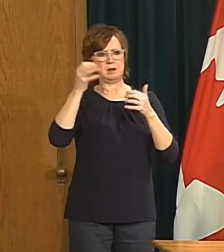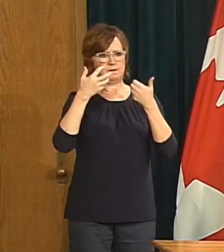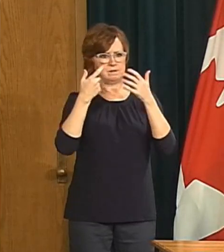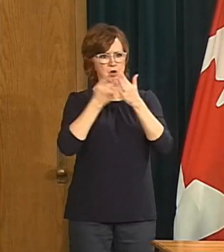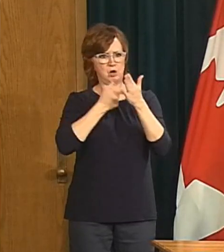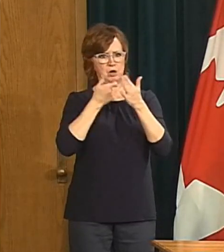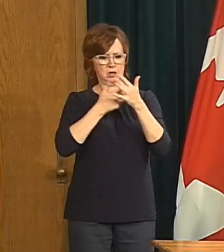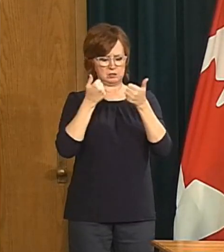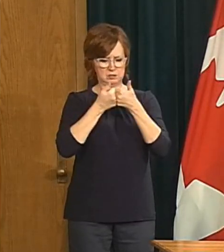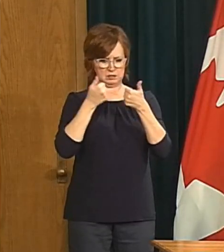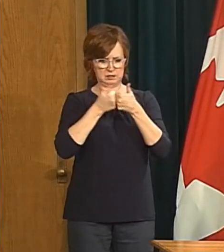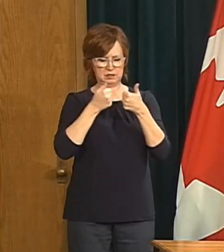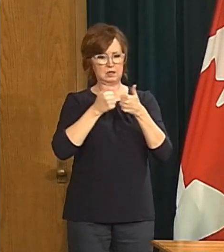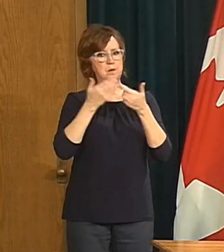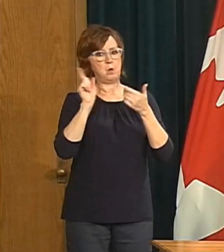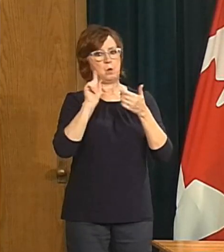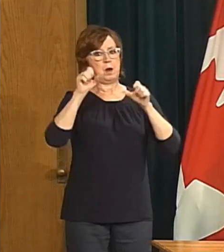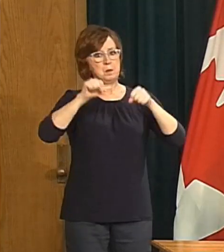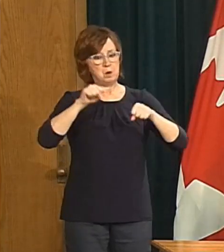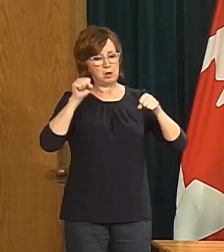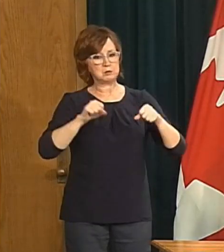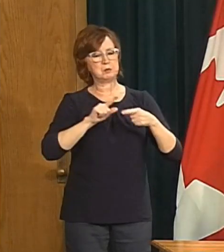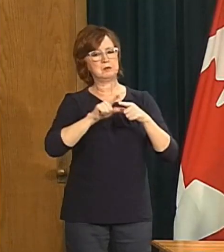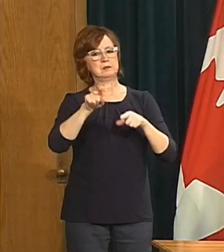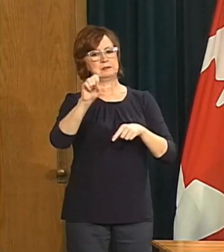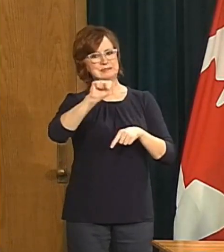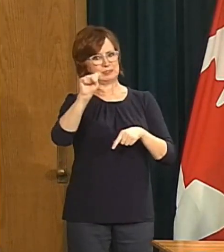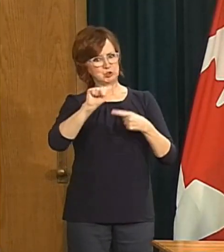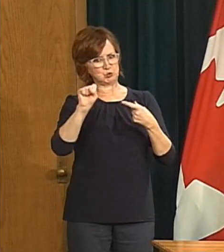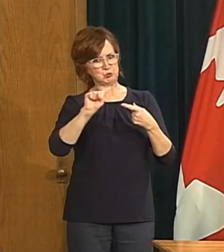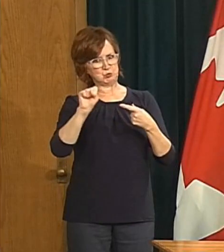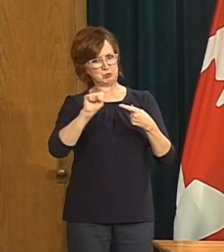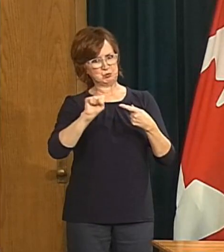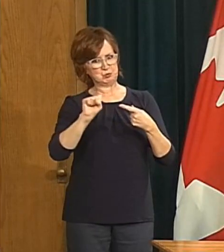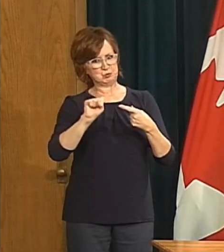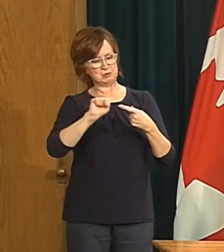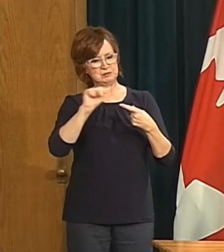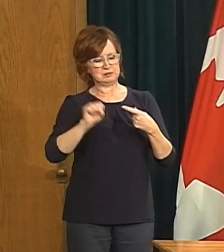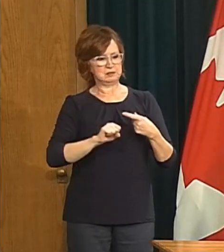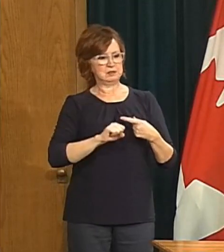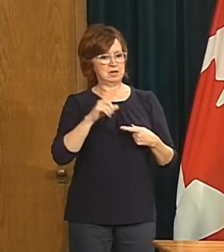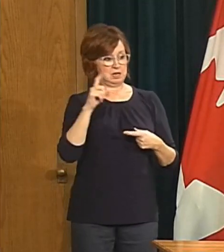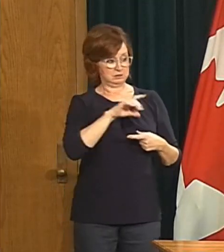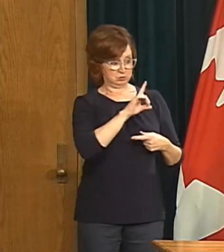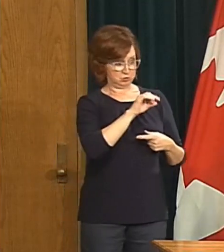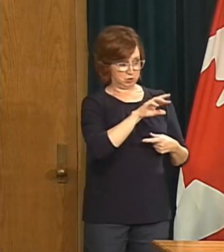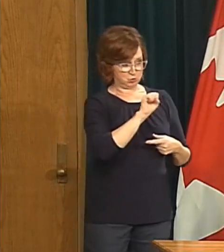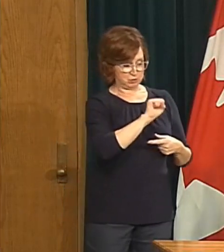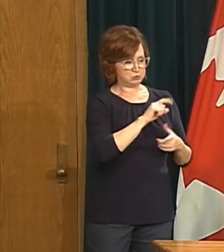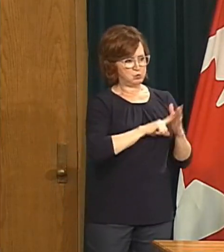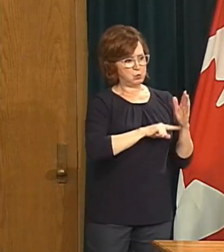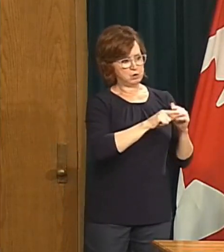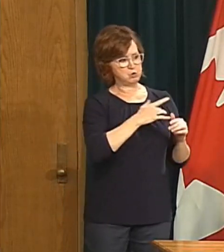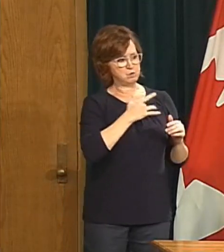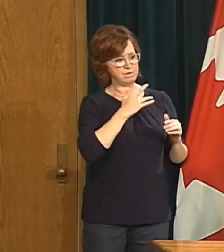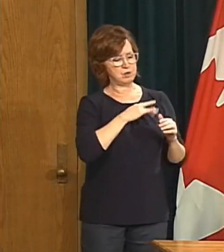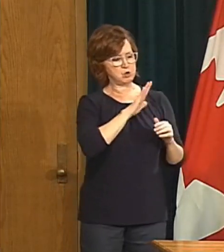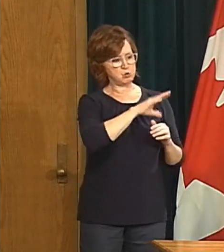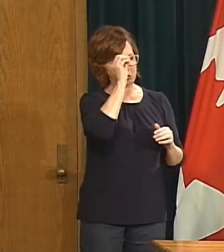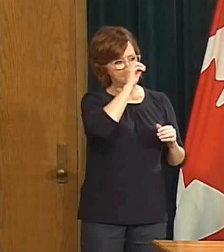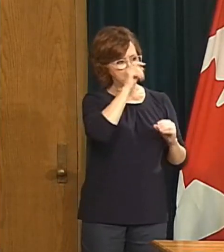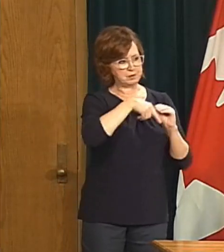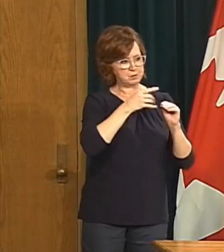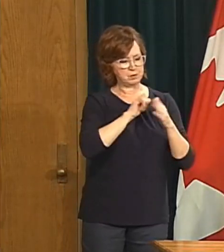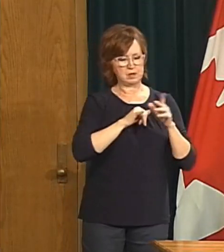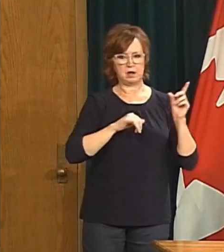what would have to happen for something like that to be pulled up, and what is your feeling just hearing about that?